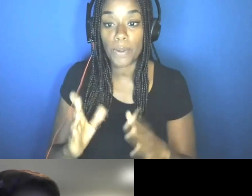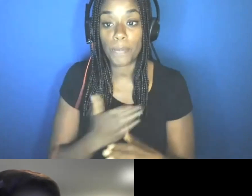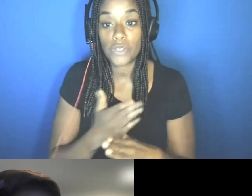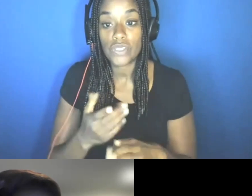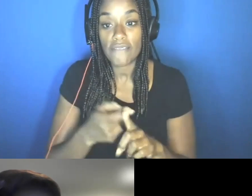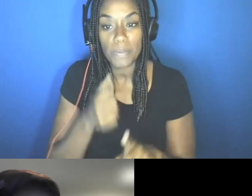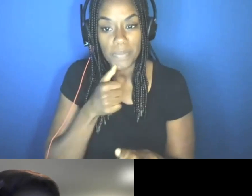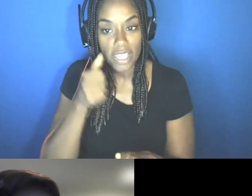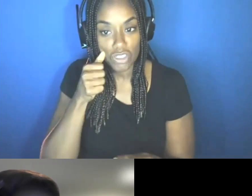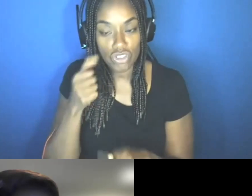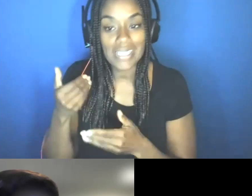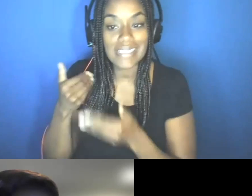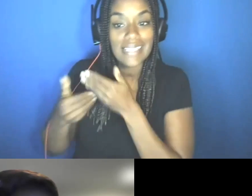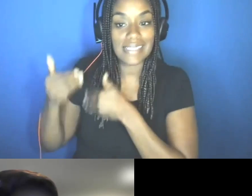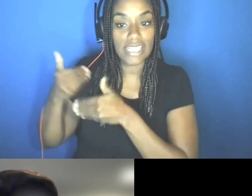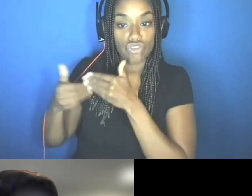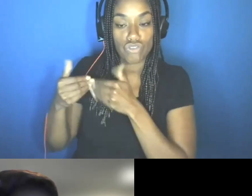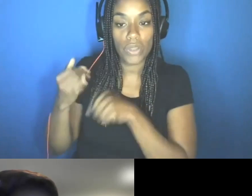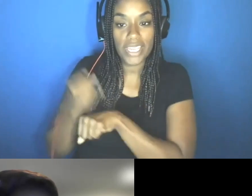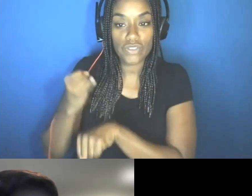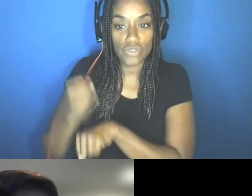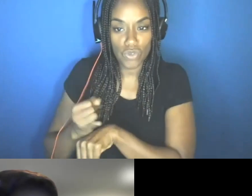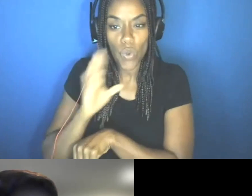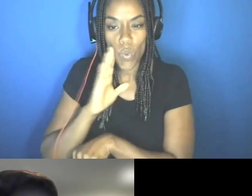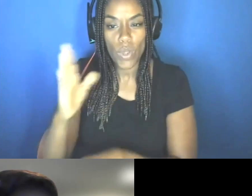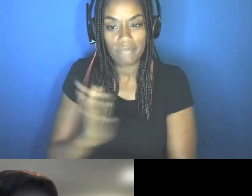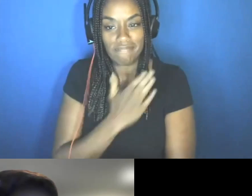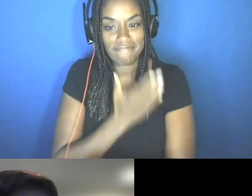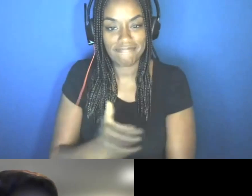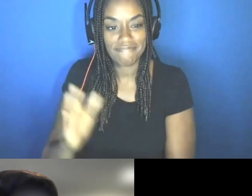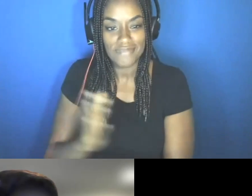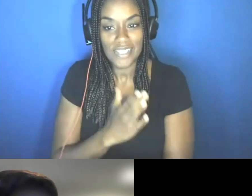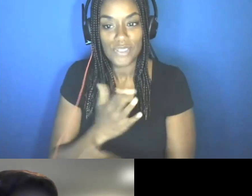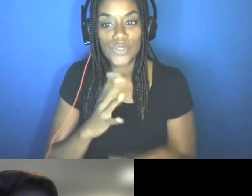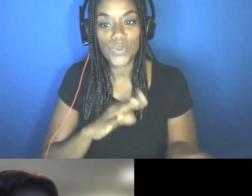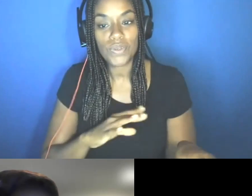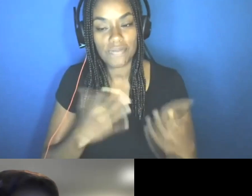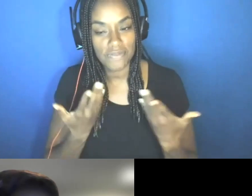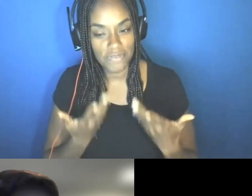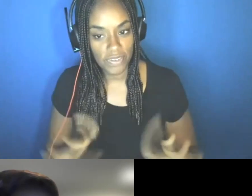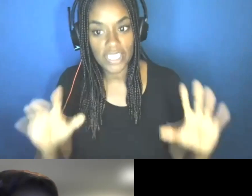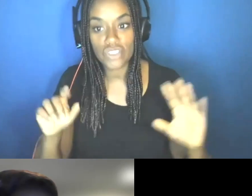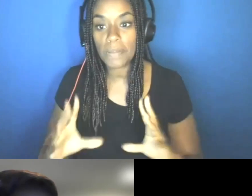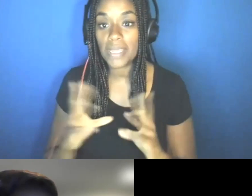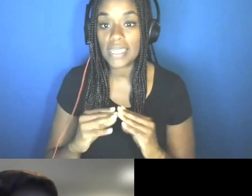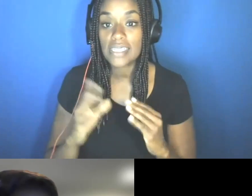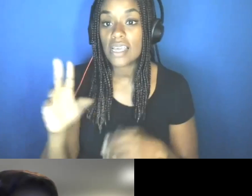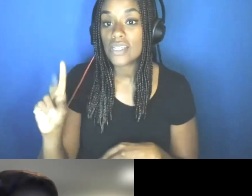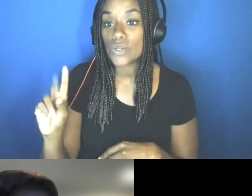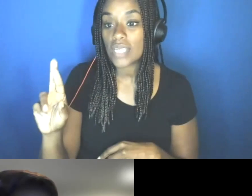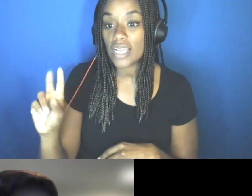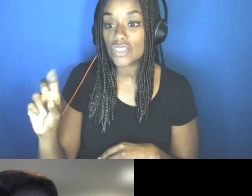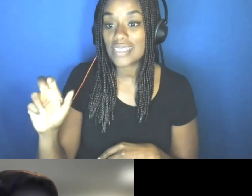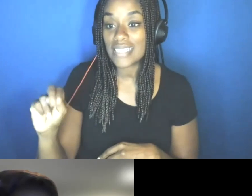Ancestral Institute. We'll play some of that to take us out of here. So Dr. Dan and Dr. Becky,